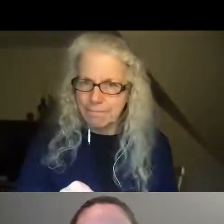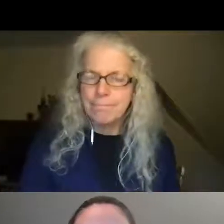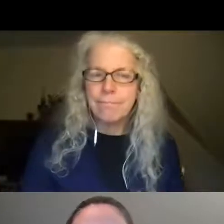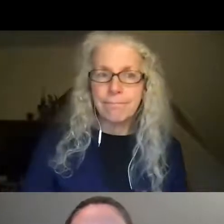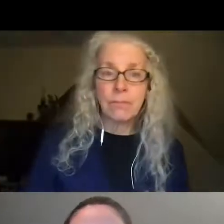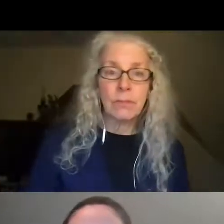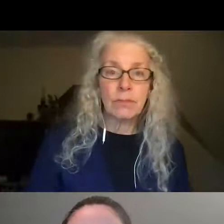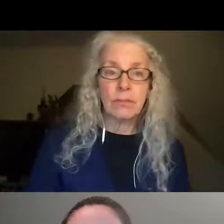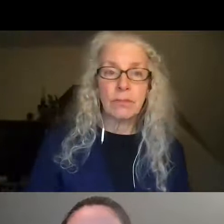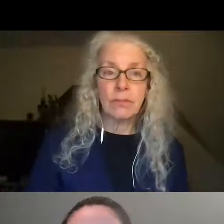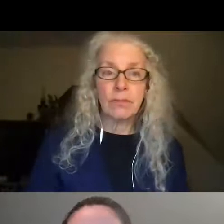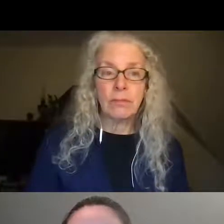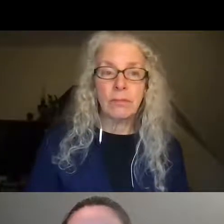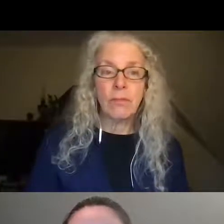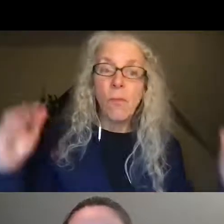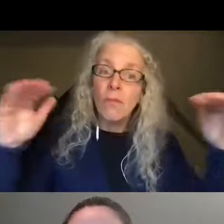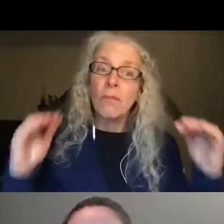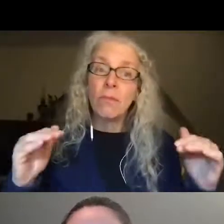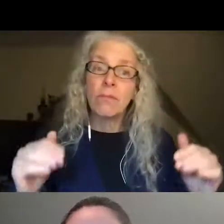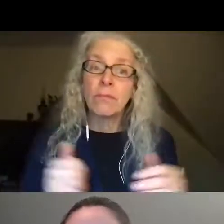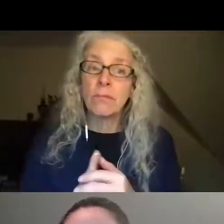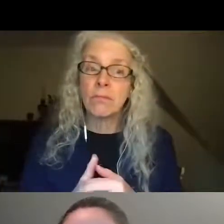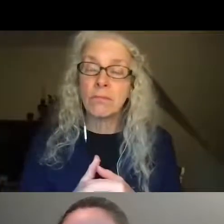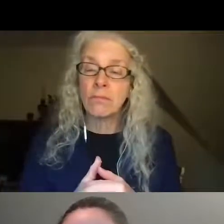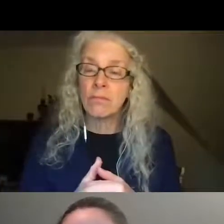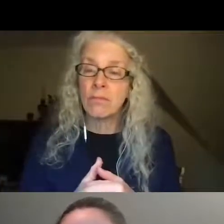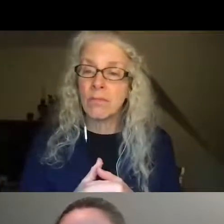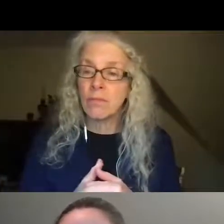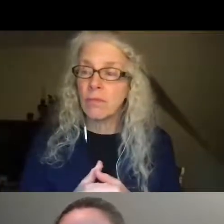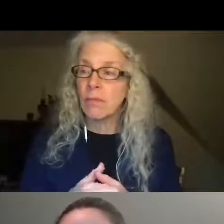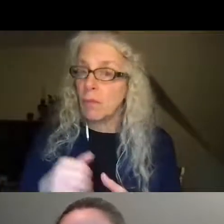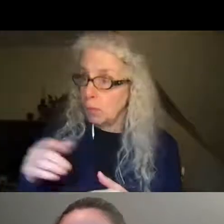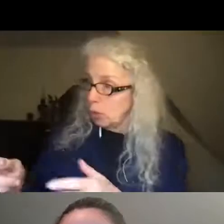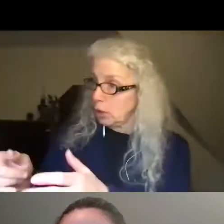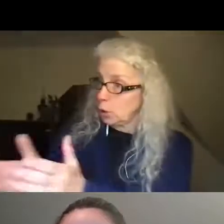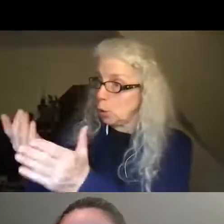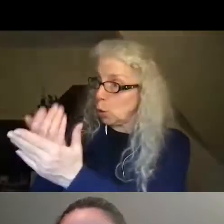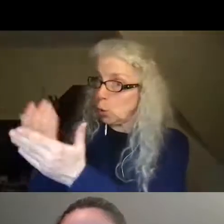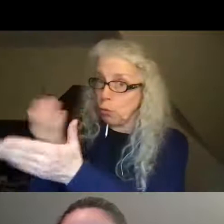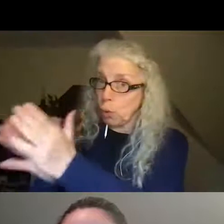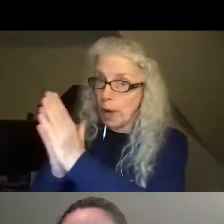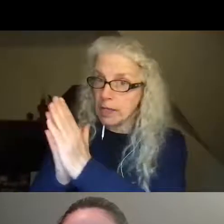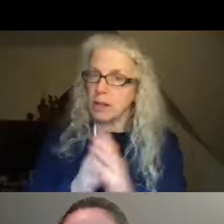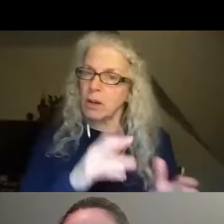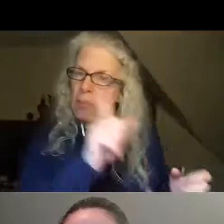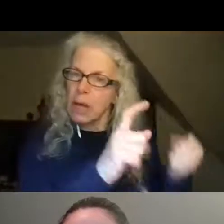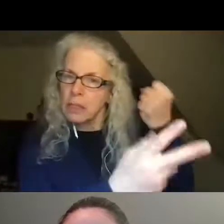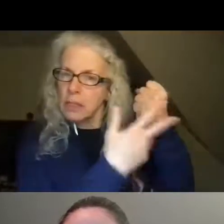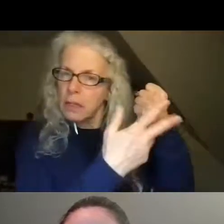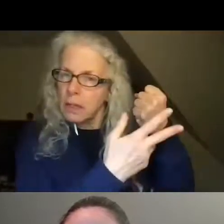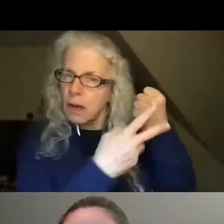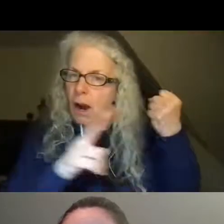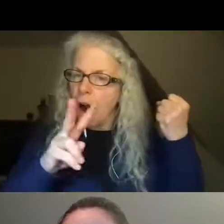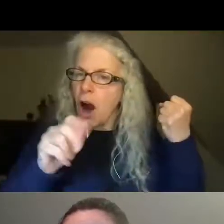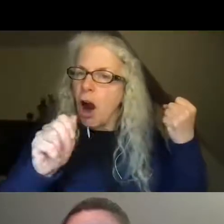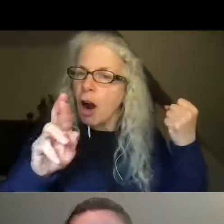that. We have to archive every single request that comes in. The state mandates that we hold on